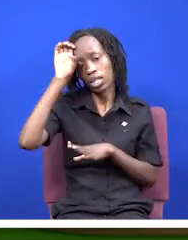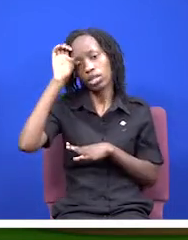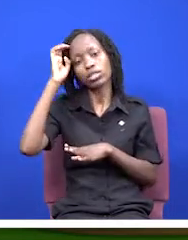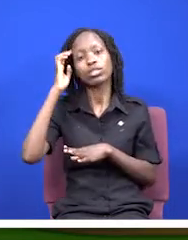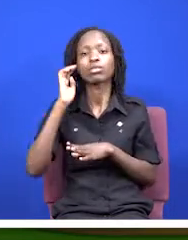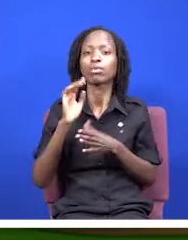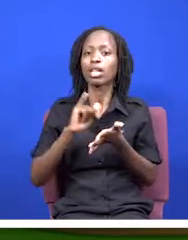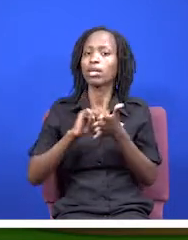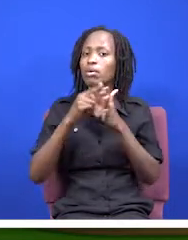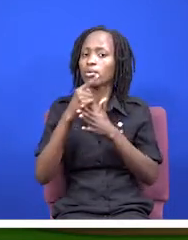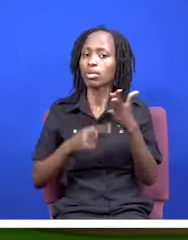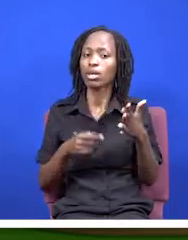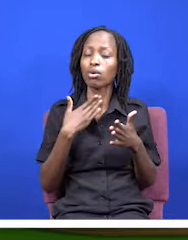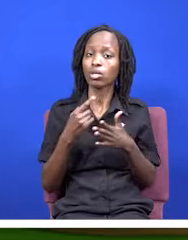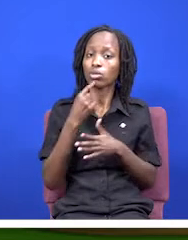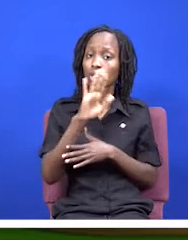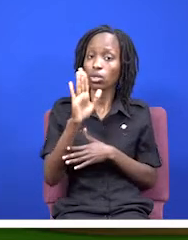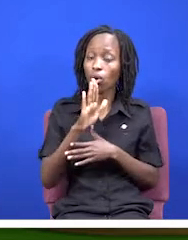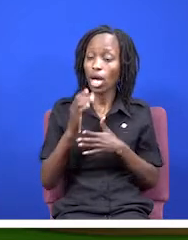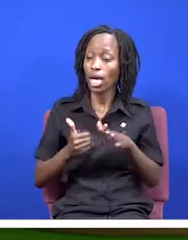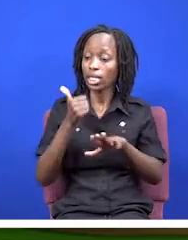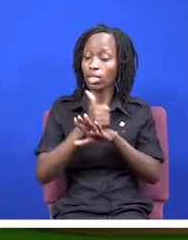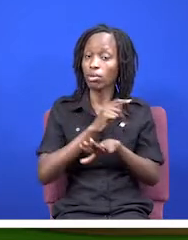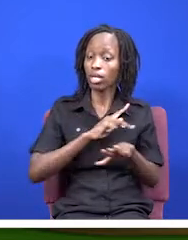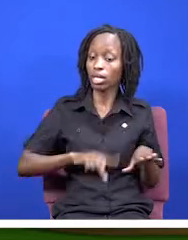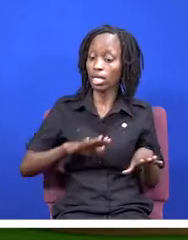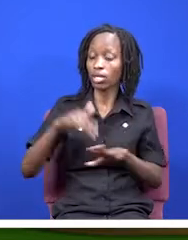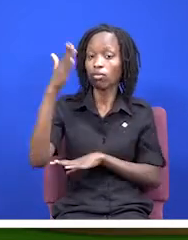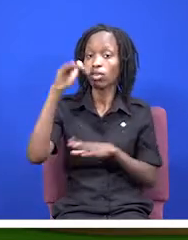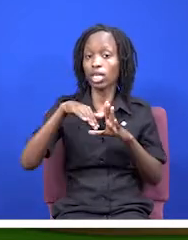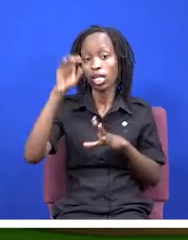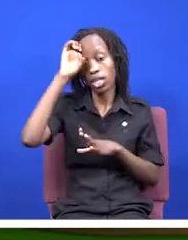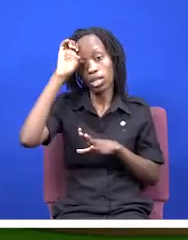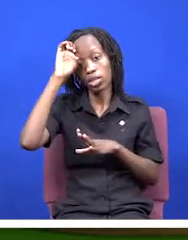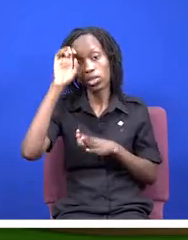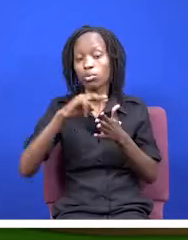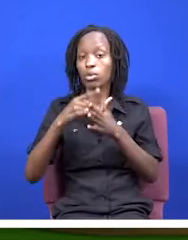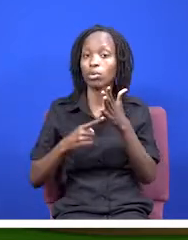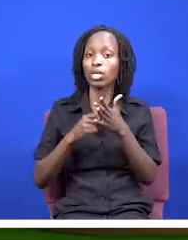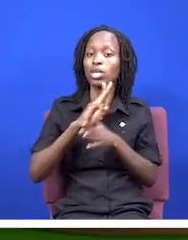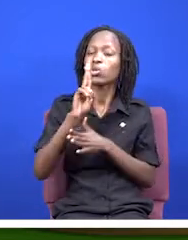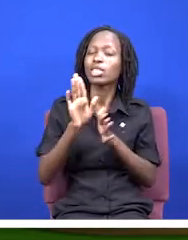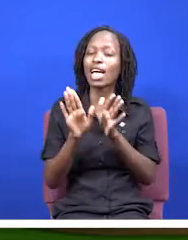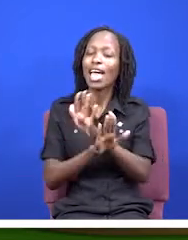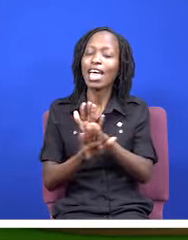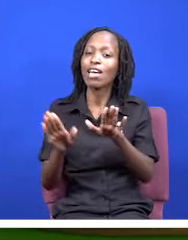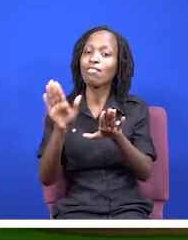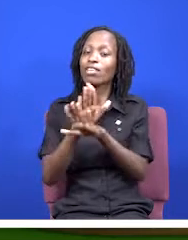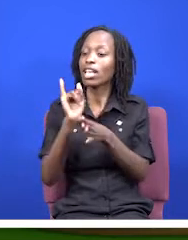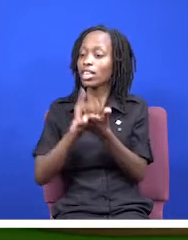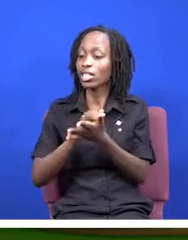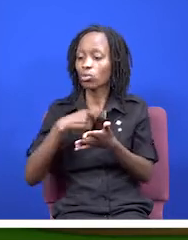in education? Now, I will tell you. Establishing the kingdom of God in education is using